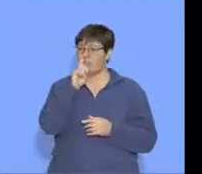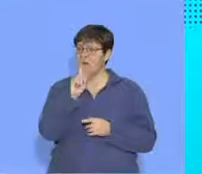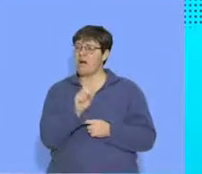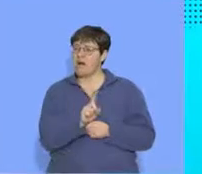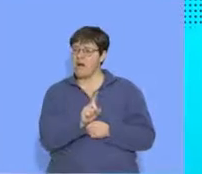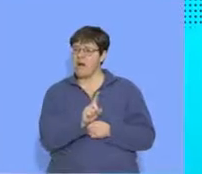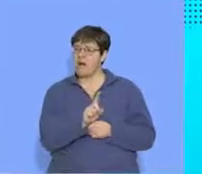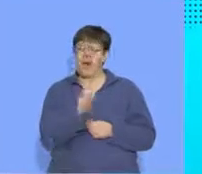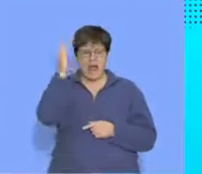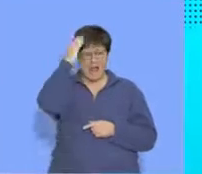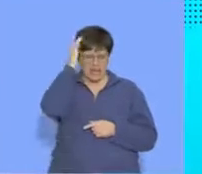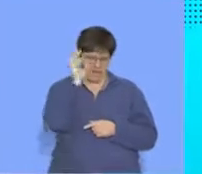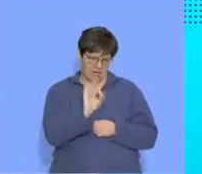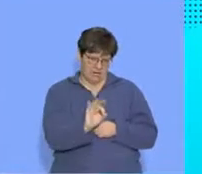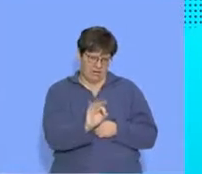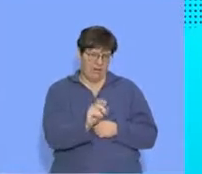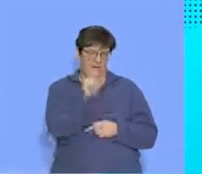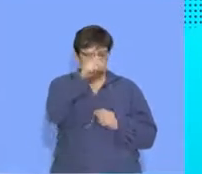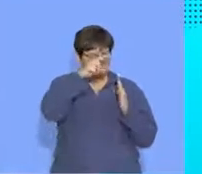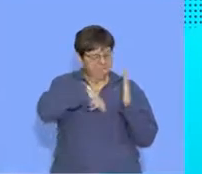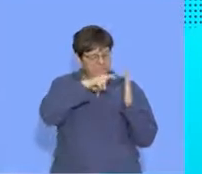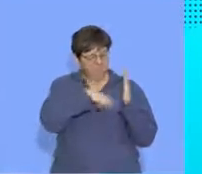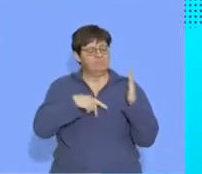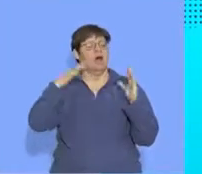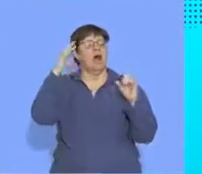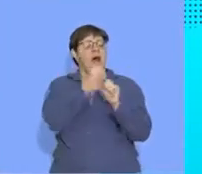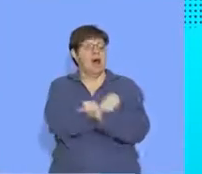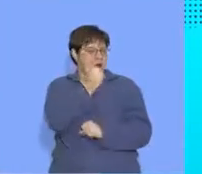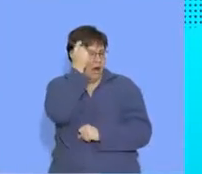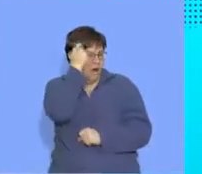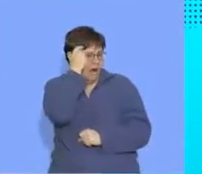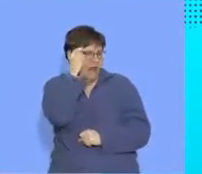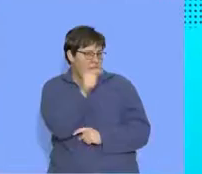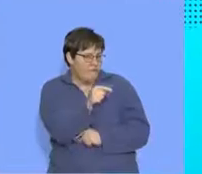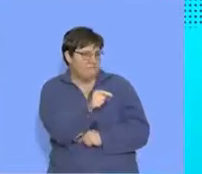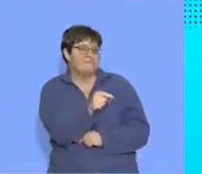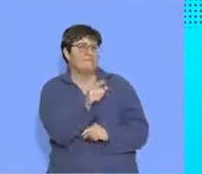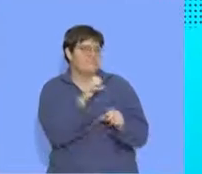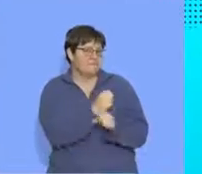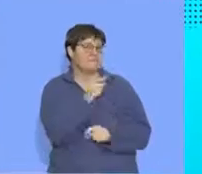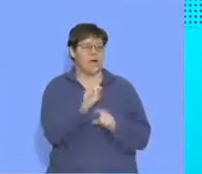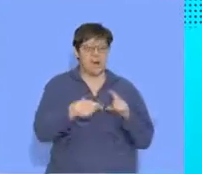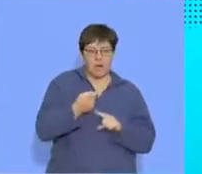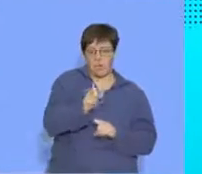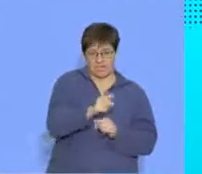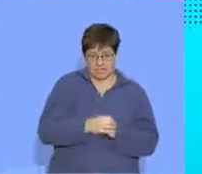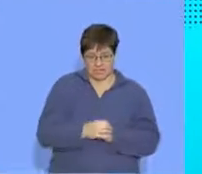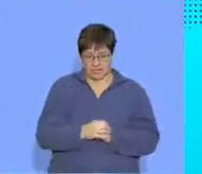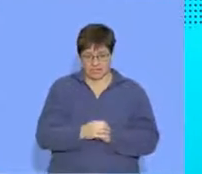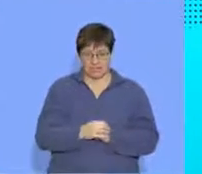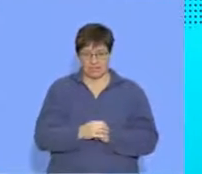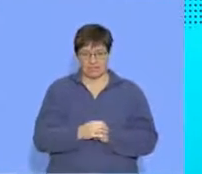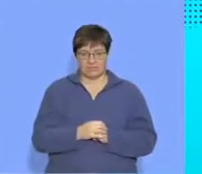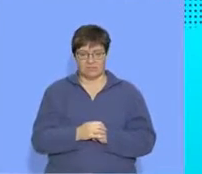heading that when someone reads that heading will have an indication of what the graph is actually depicting